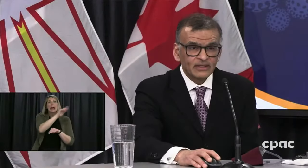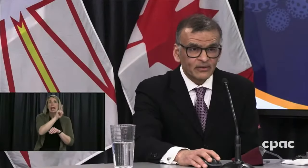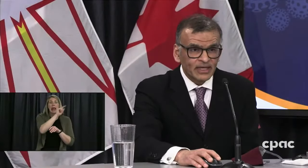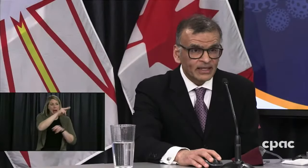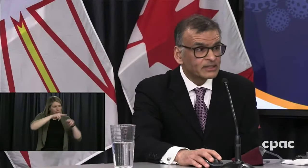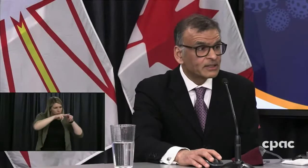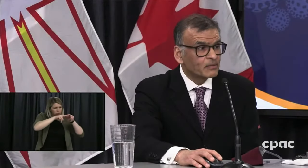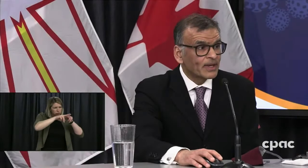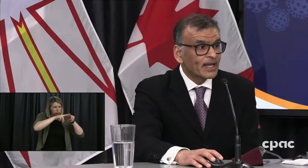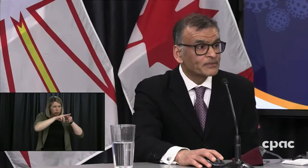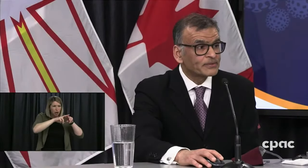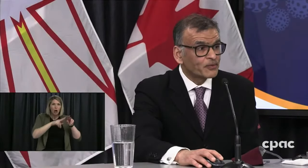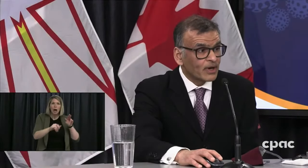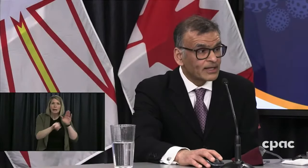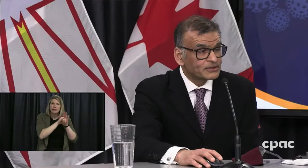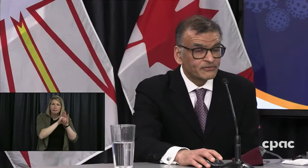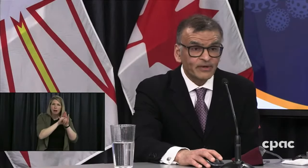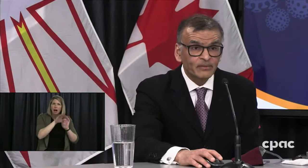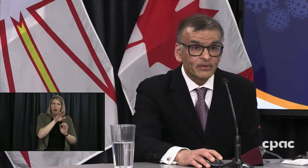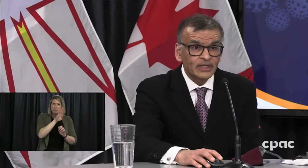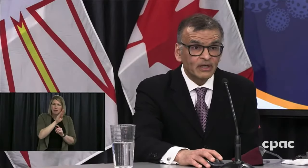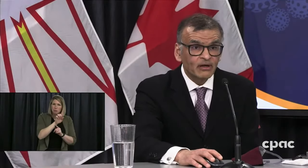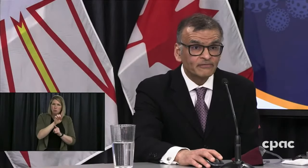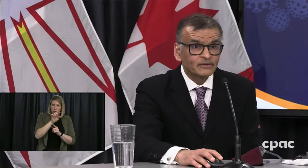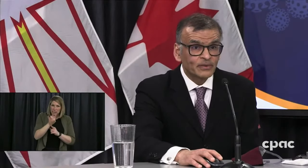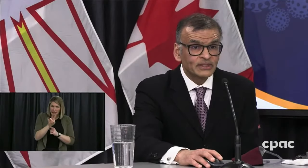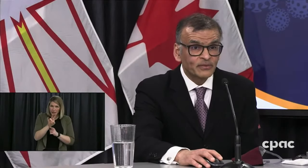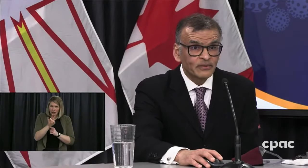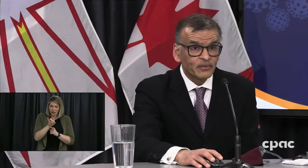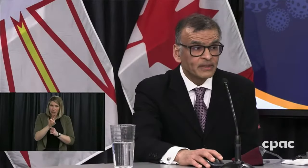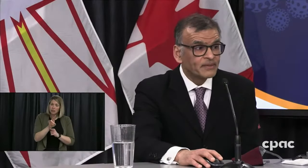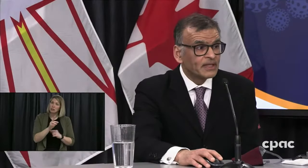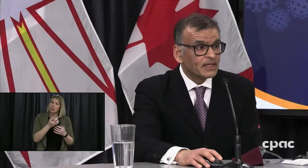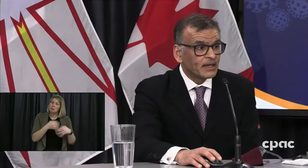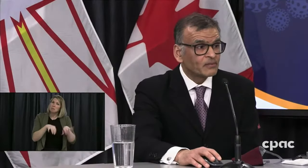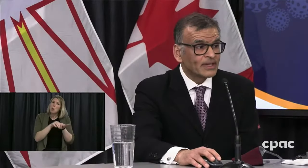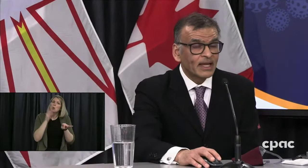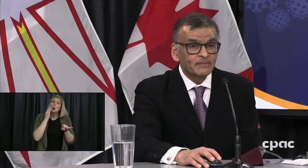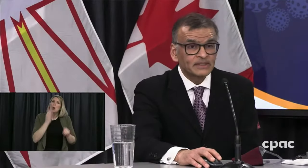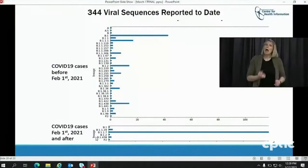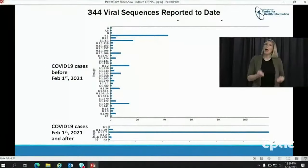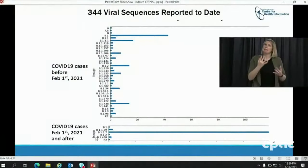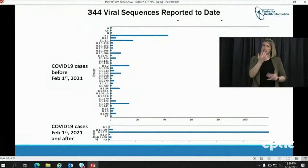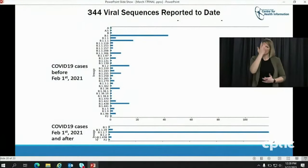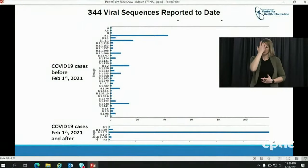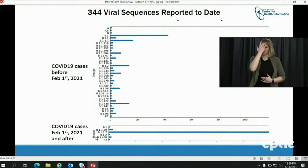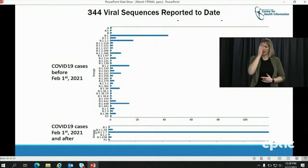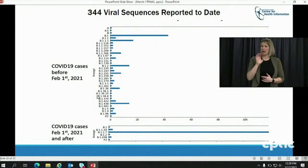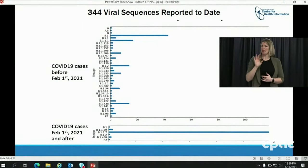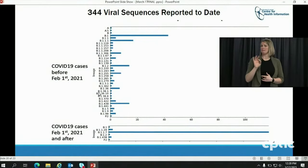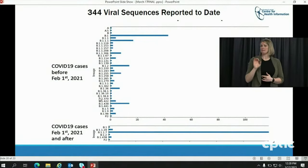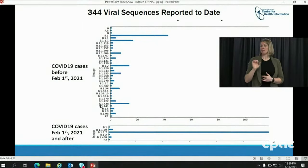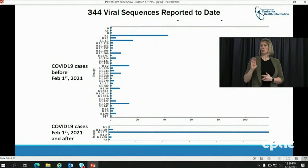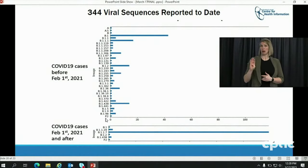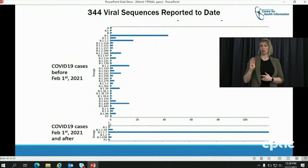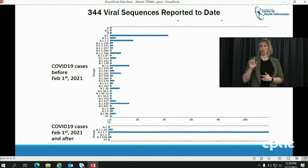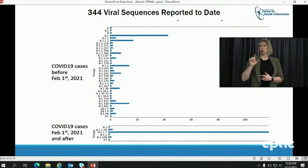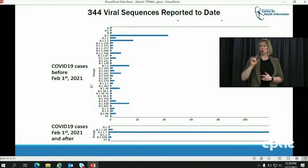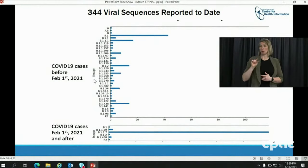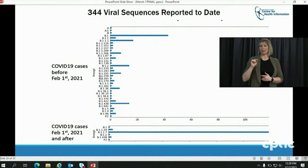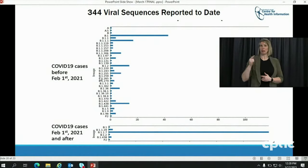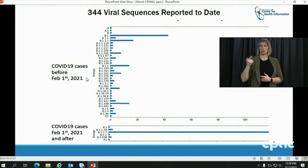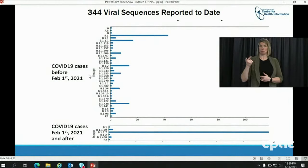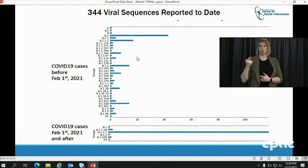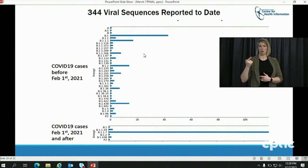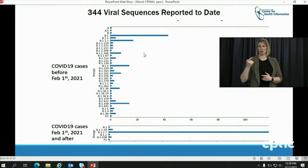And best to look at it what happened prior to February of 2021 and what happened afterwards. So in